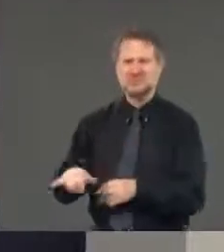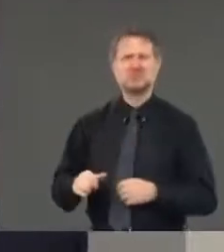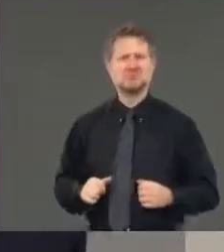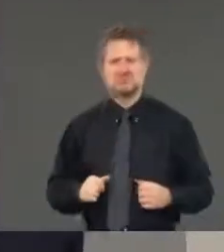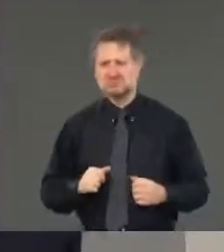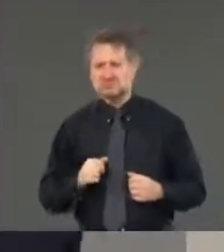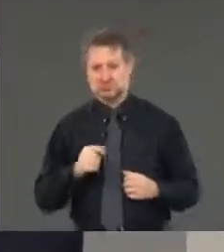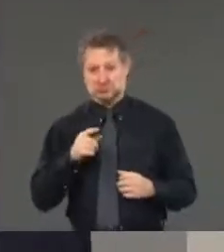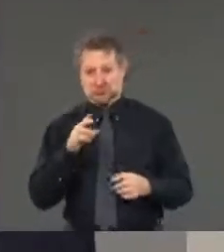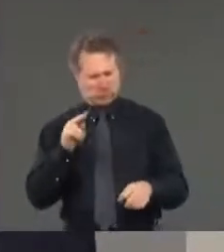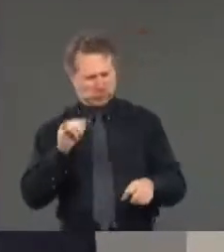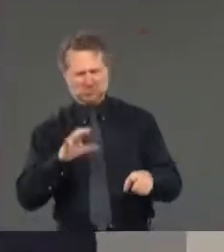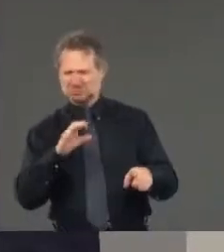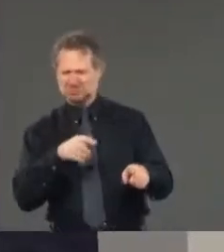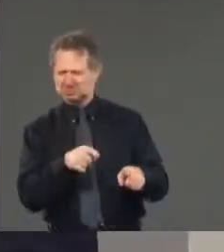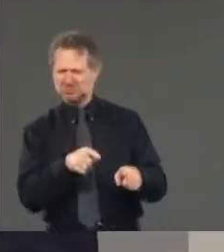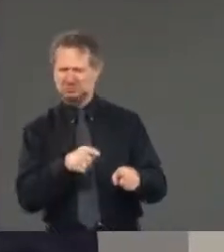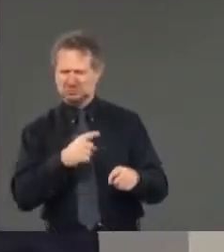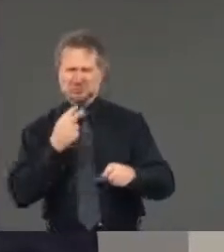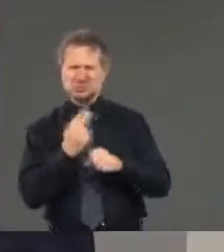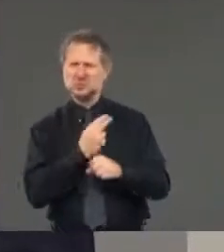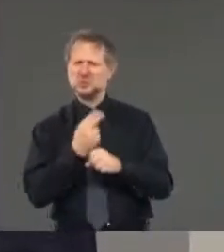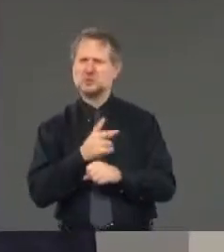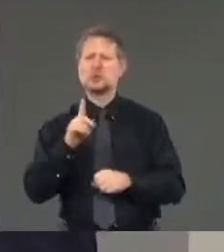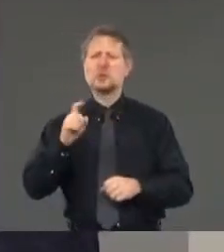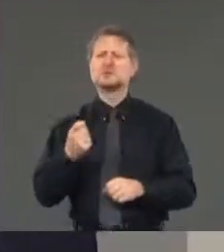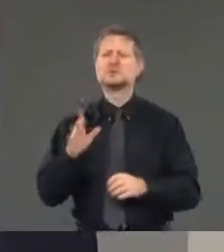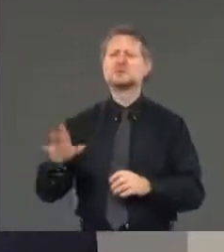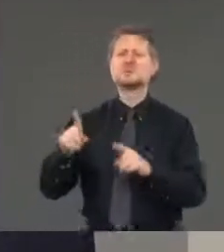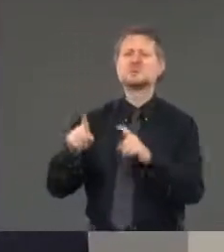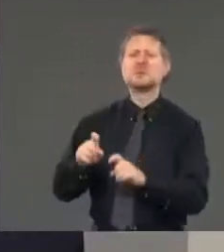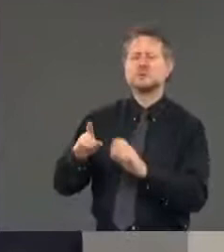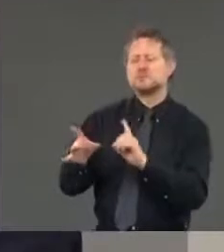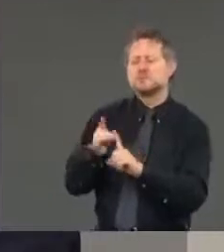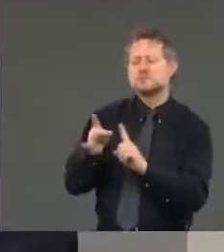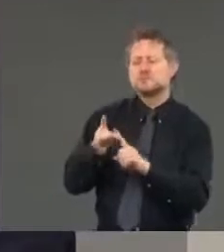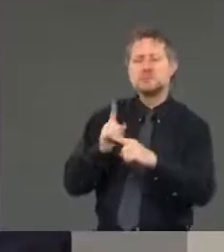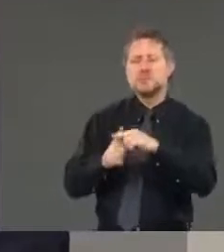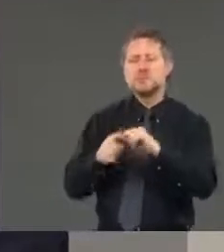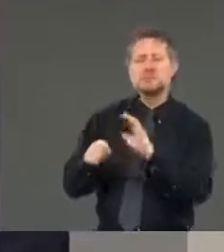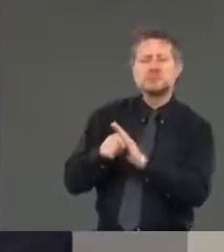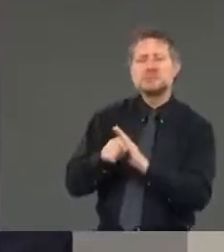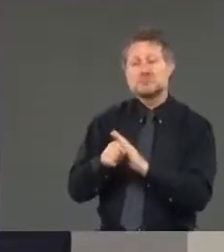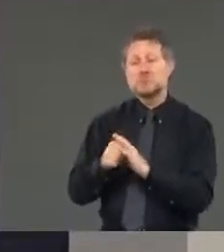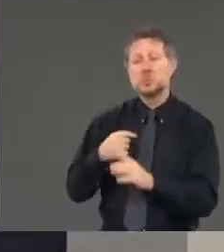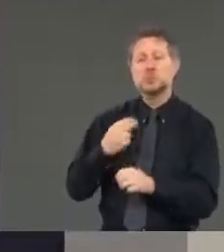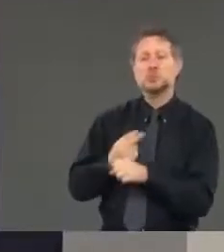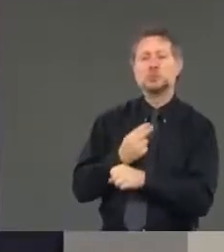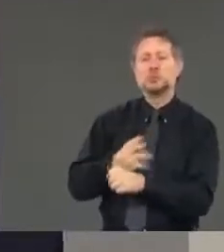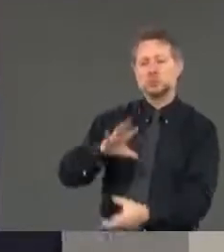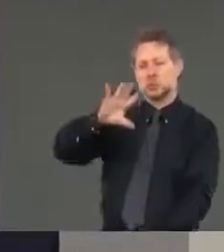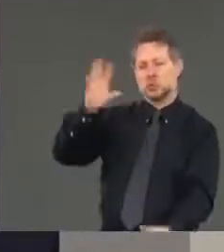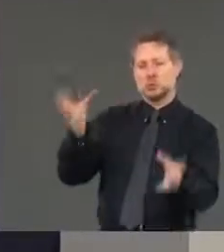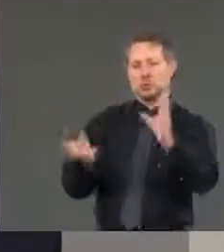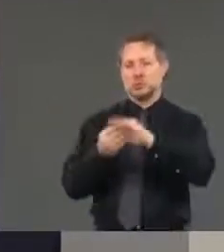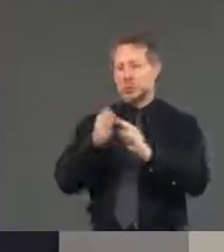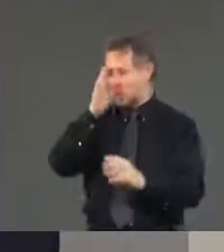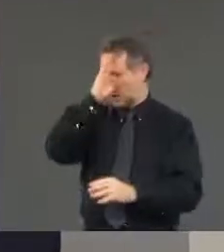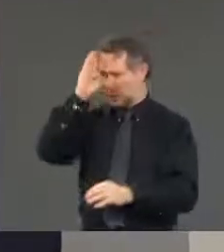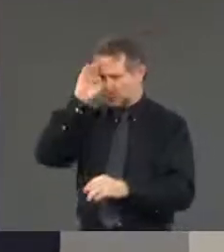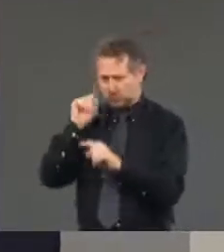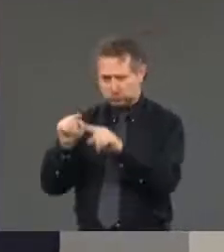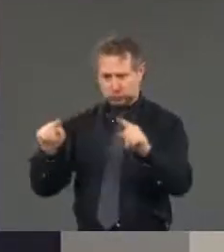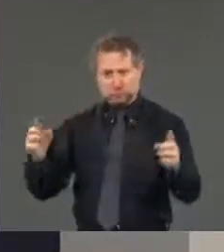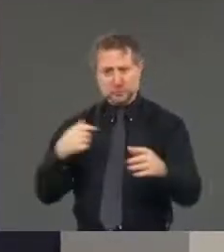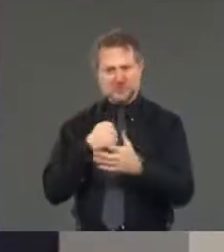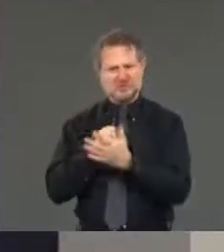they use a diagnostic test for positive rates. We use a gross hospitalization of people walking in the door because that's a more